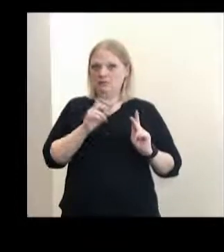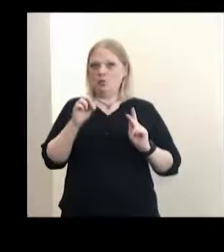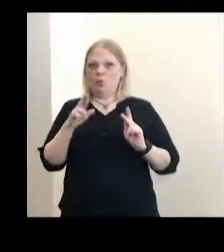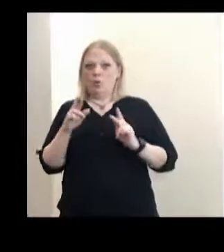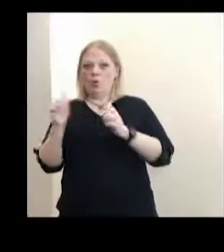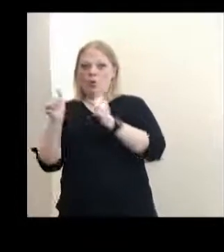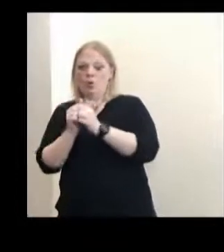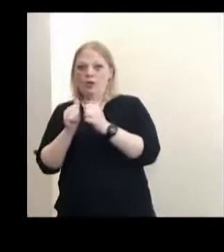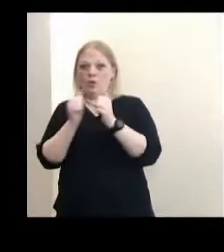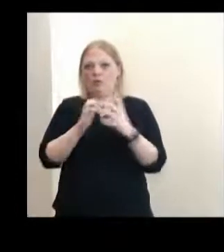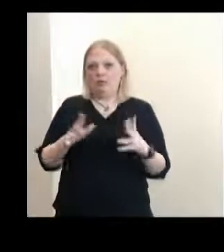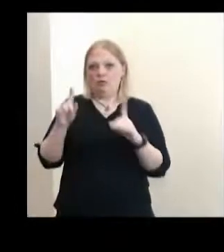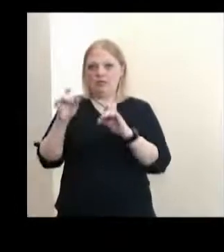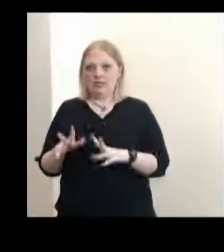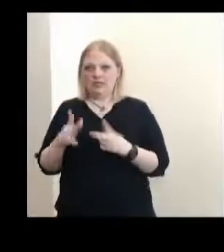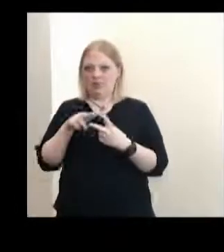testing.